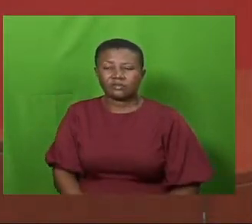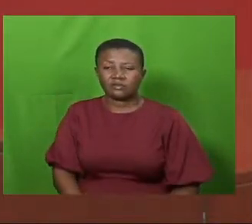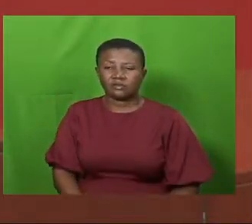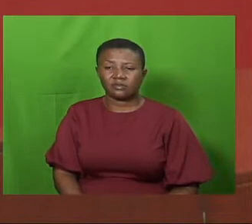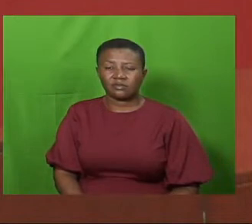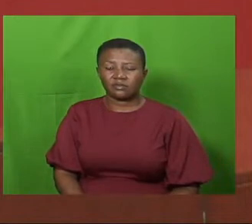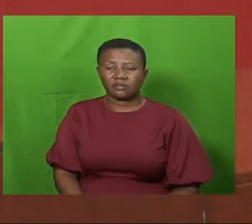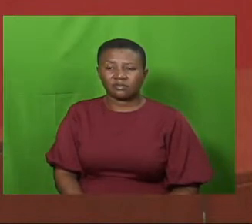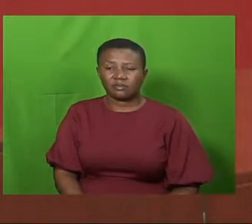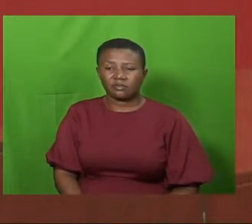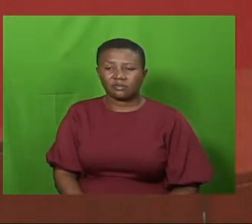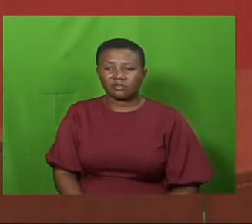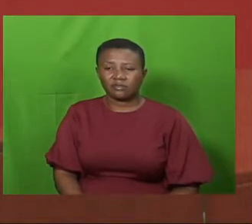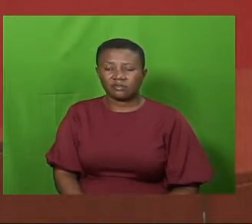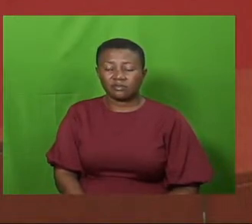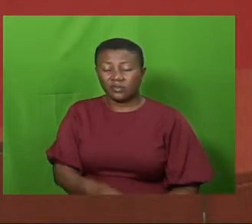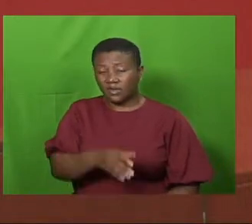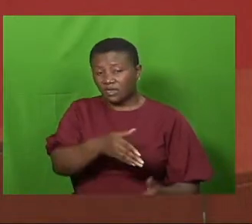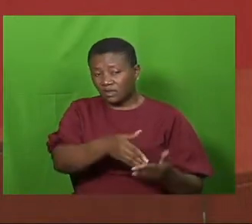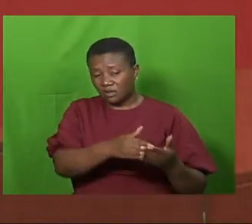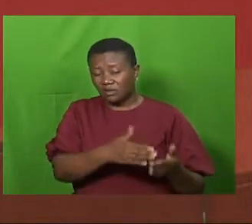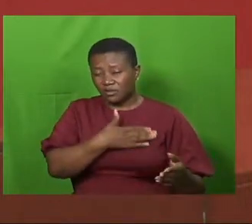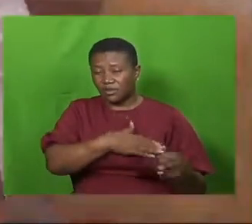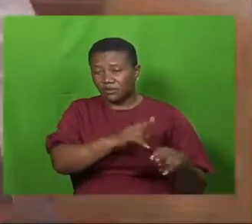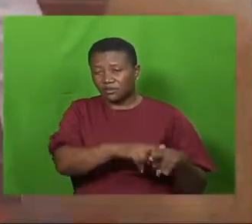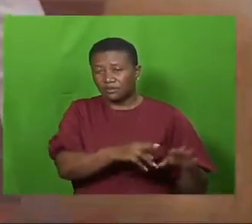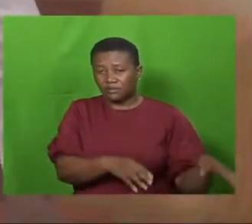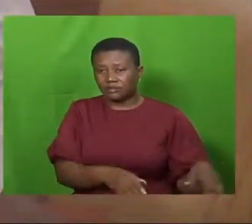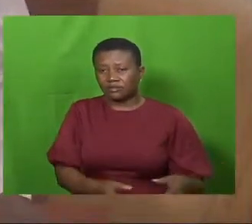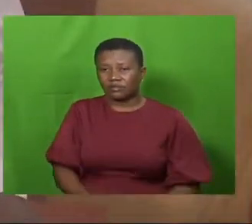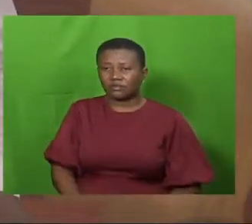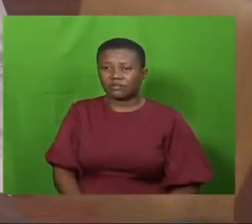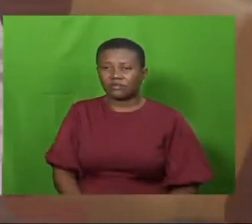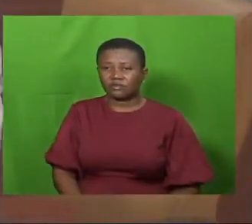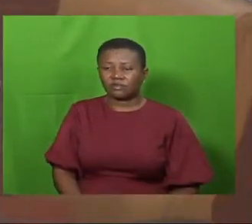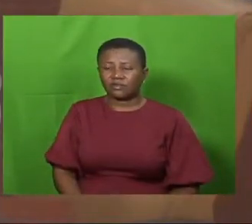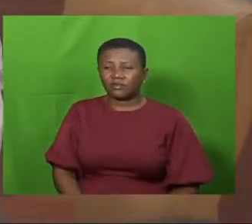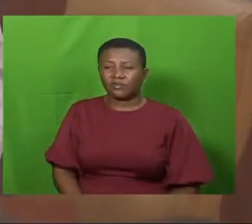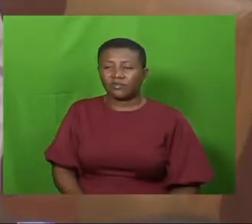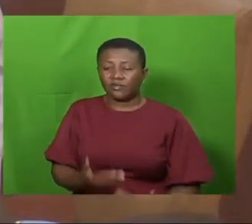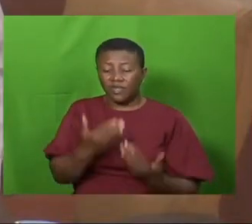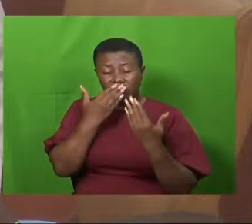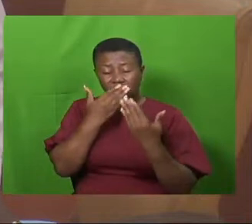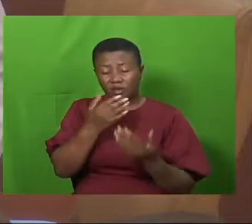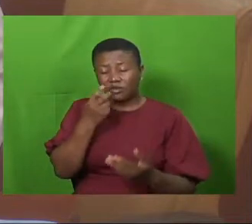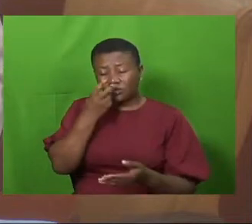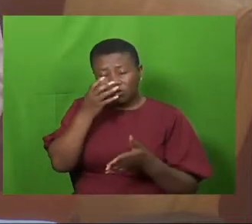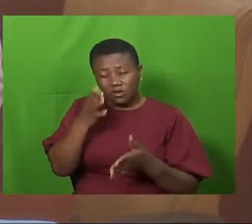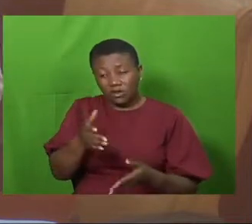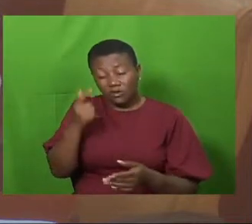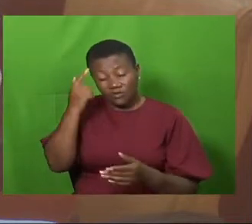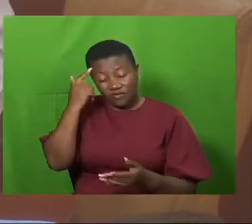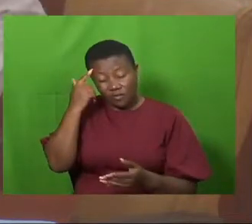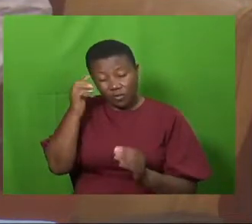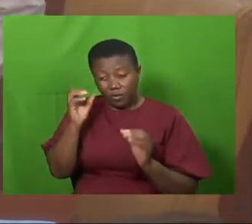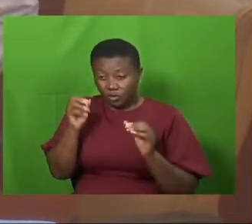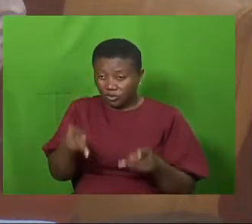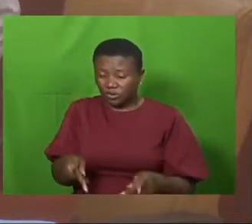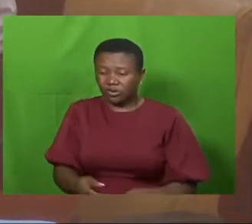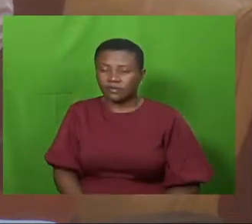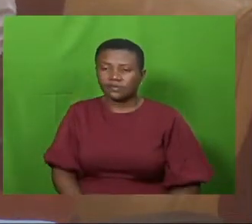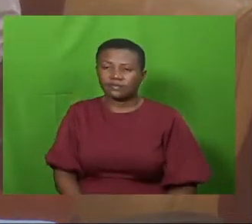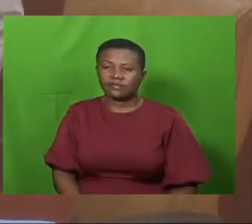So, leader, you can take your seat. Thank you, Mr. Speaker, for this opportunity.